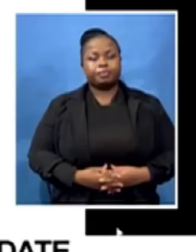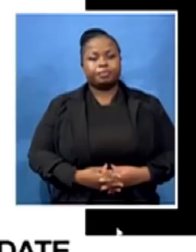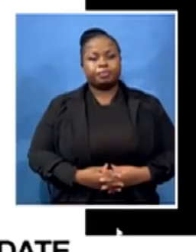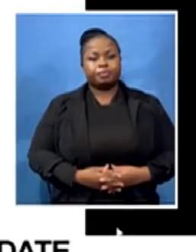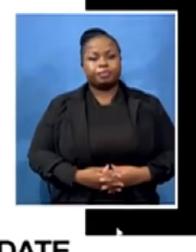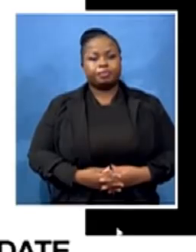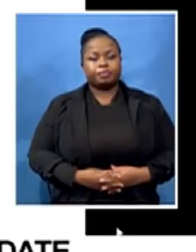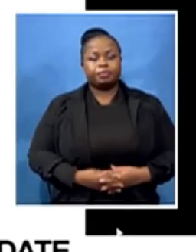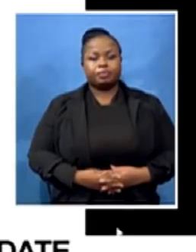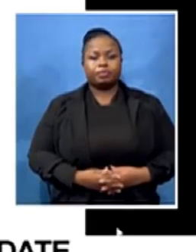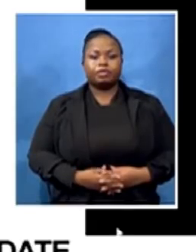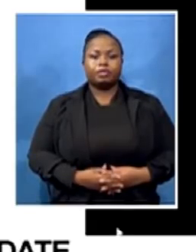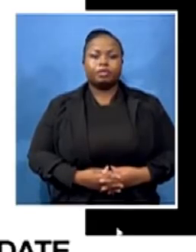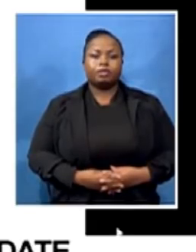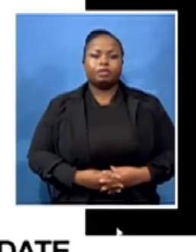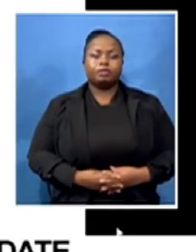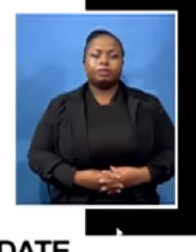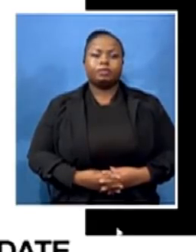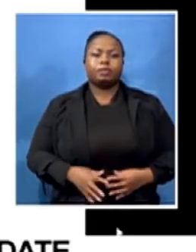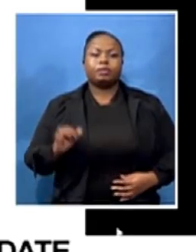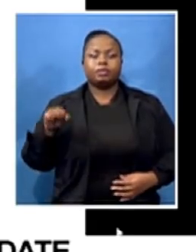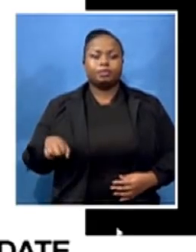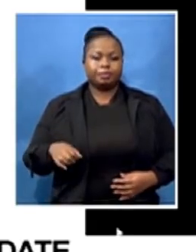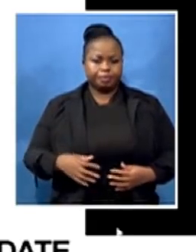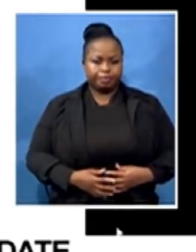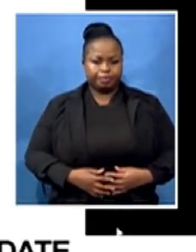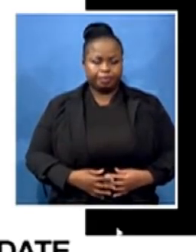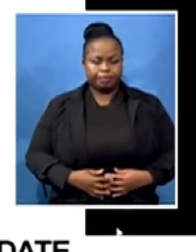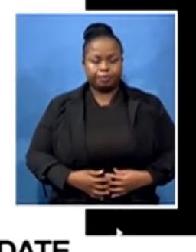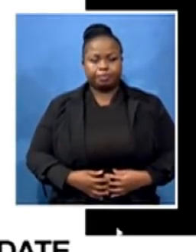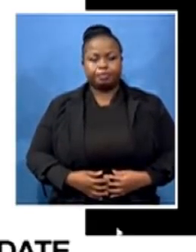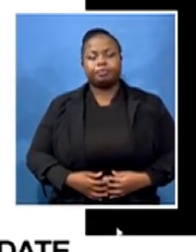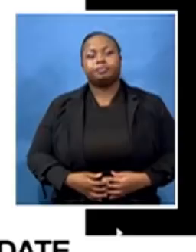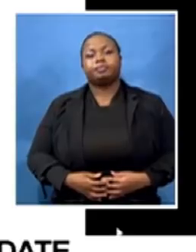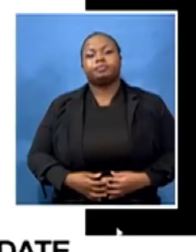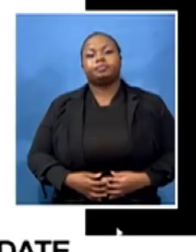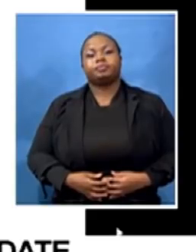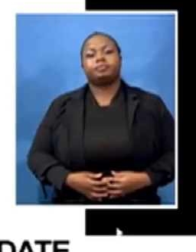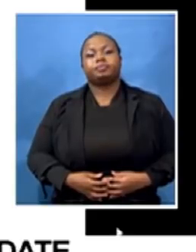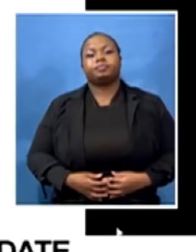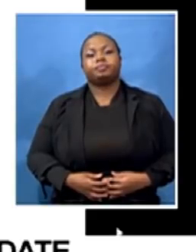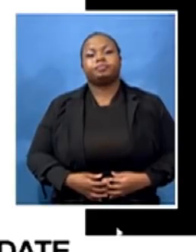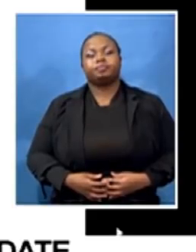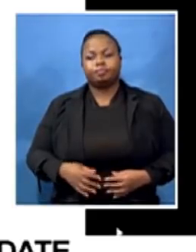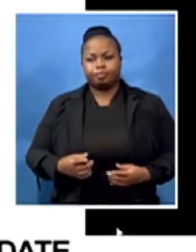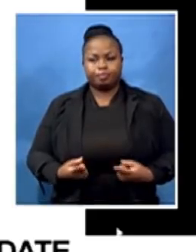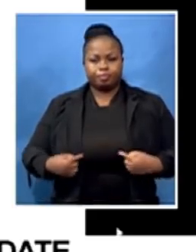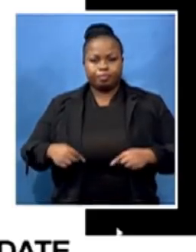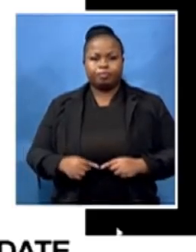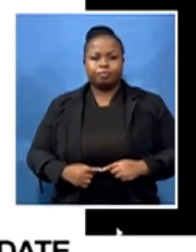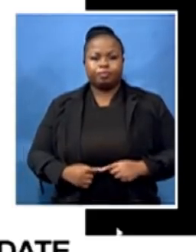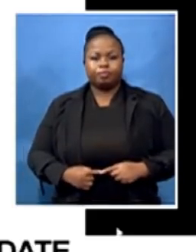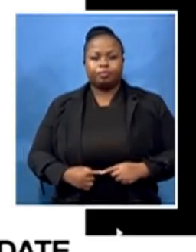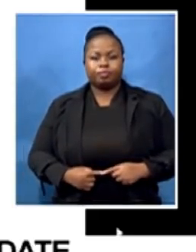Yes. Yes, okay. The informal traders, there have been